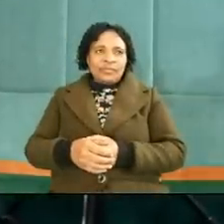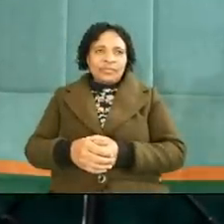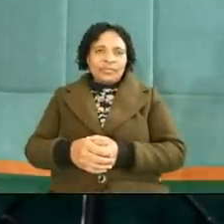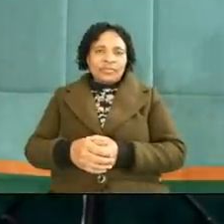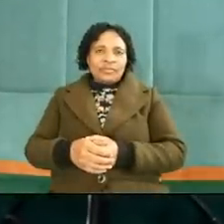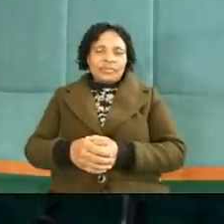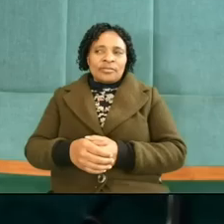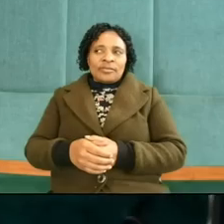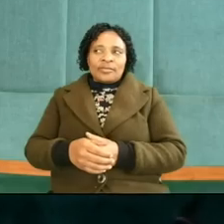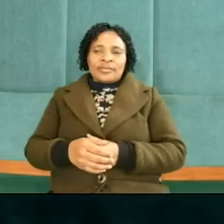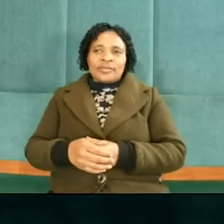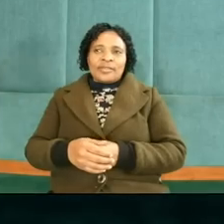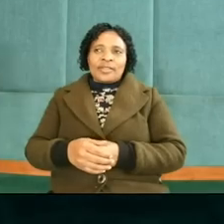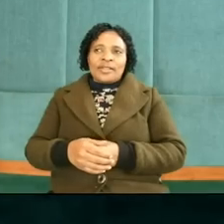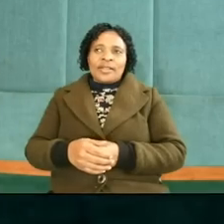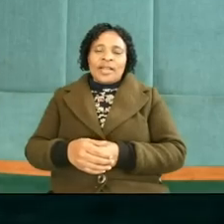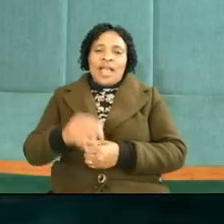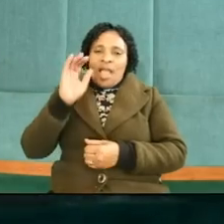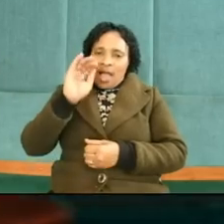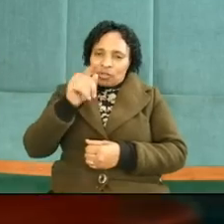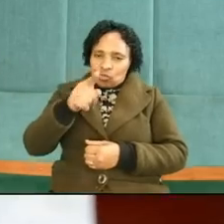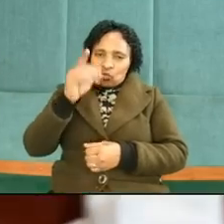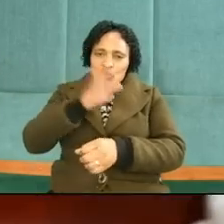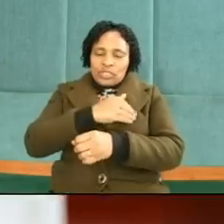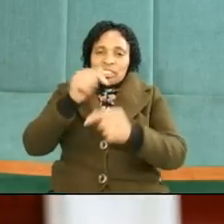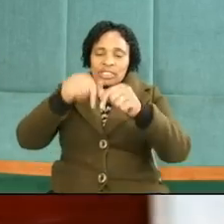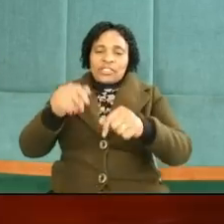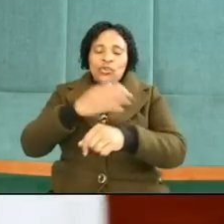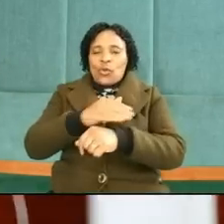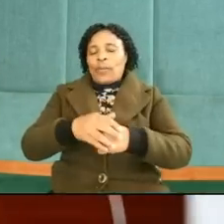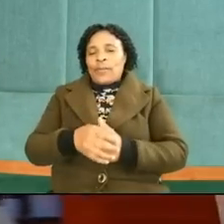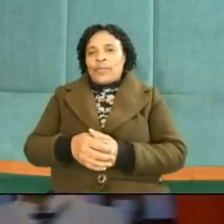I'm going to ask them to sing this little song.